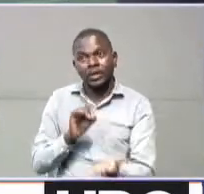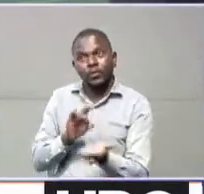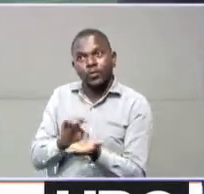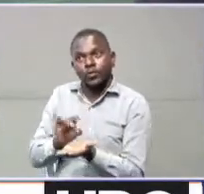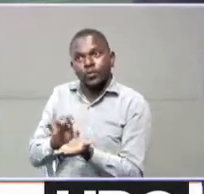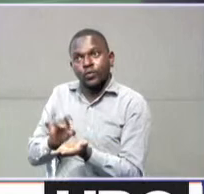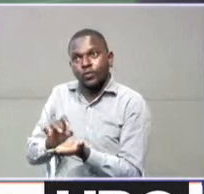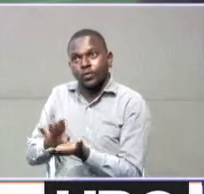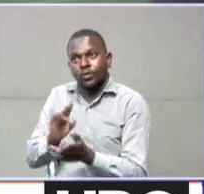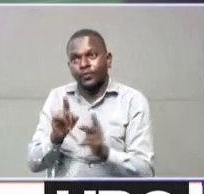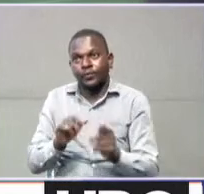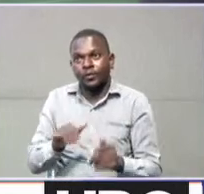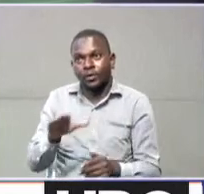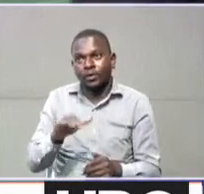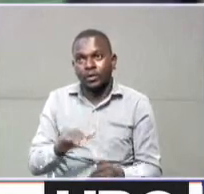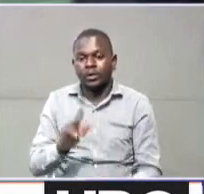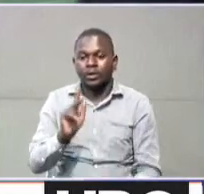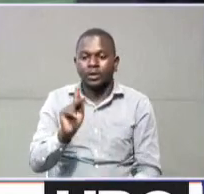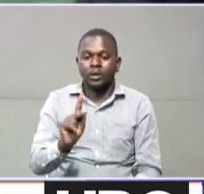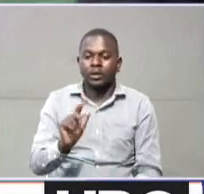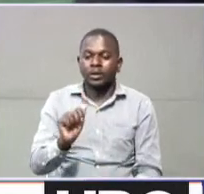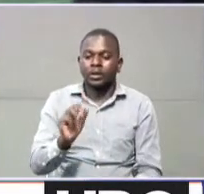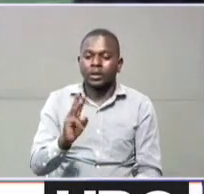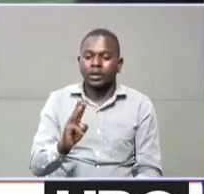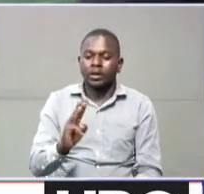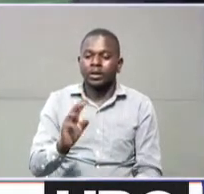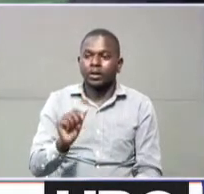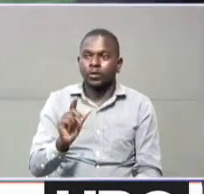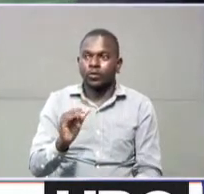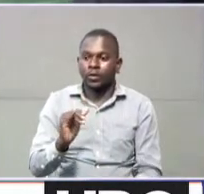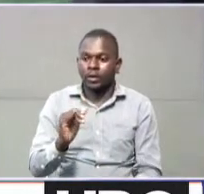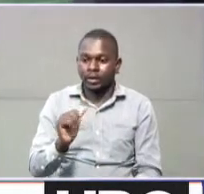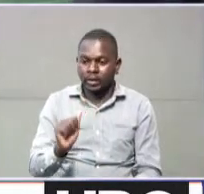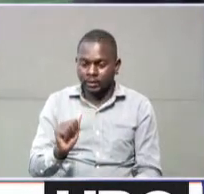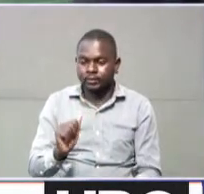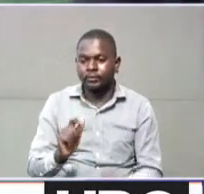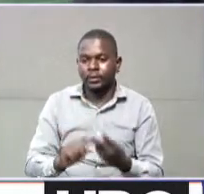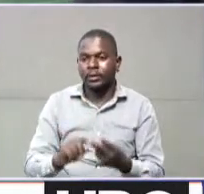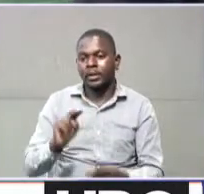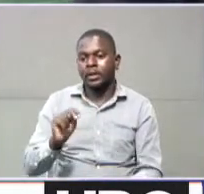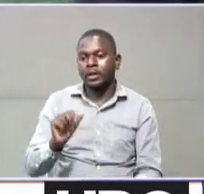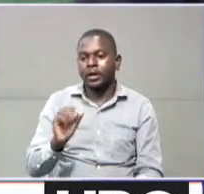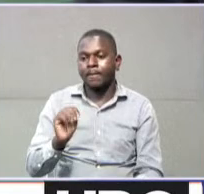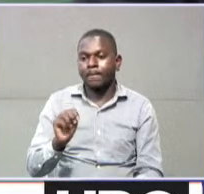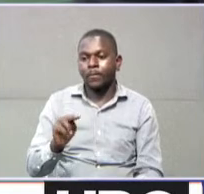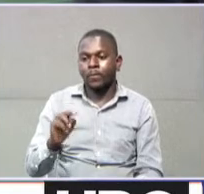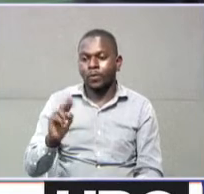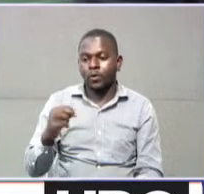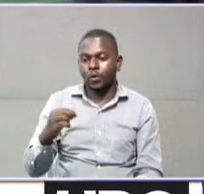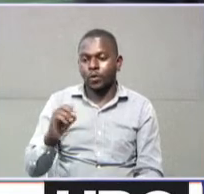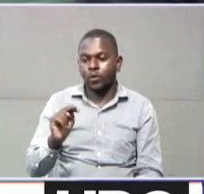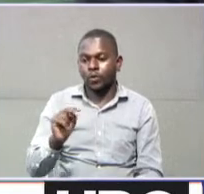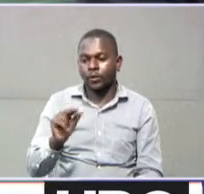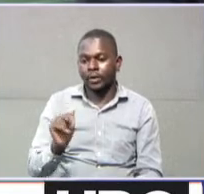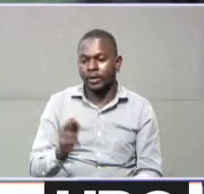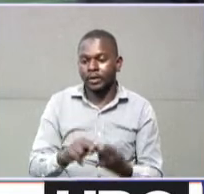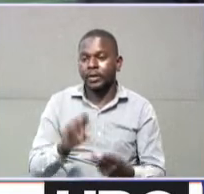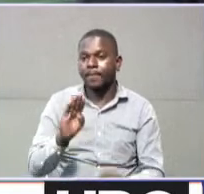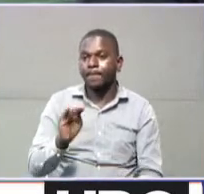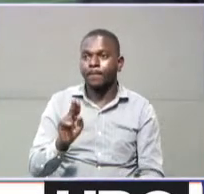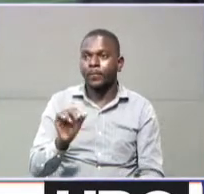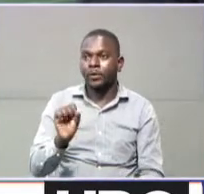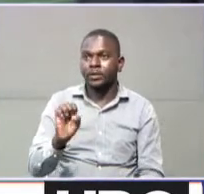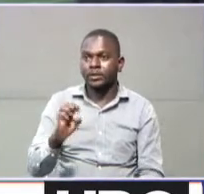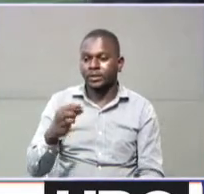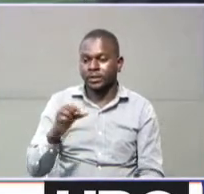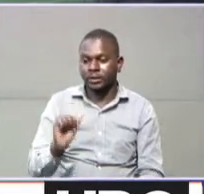people in areas of koala namuona and usaga some time back government had